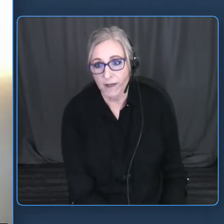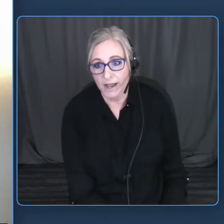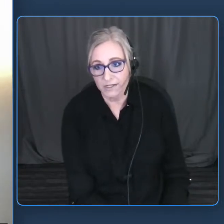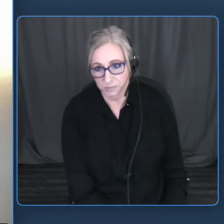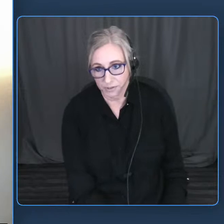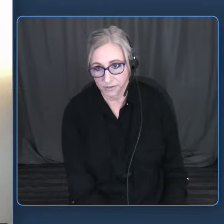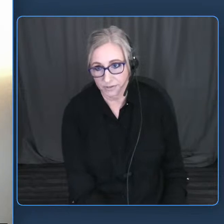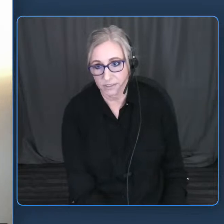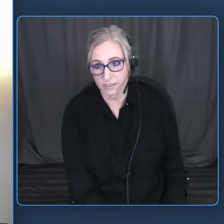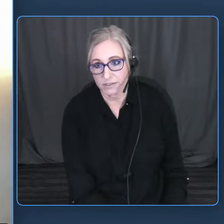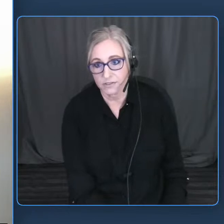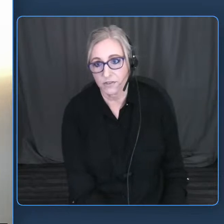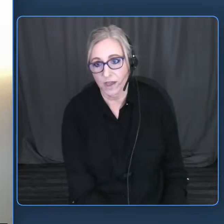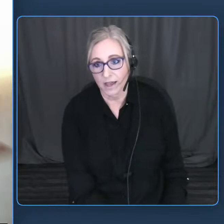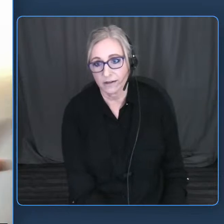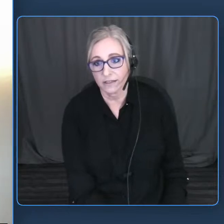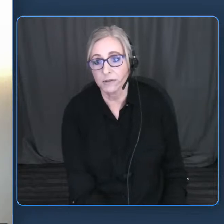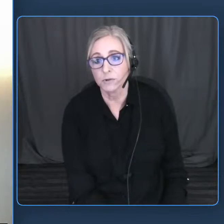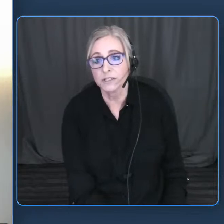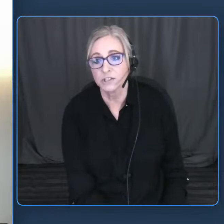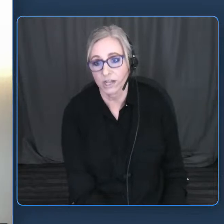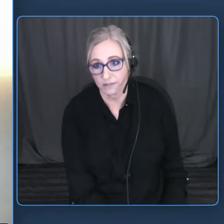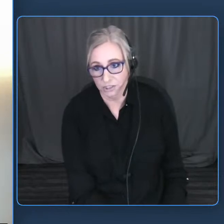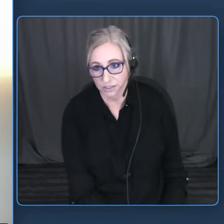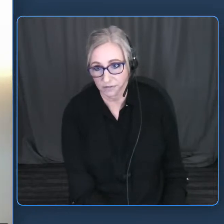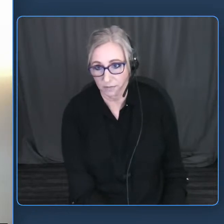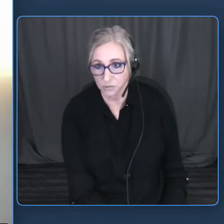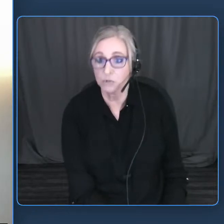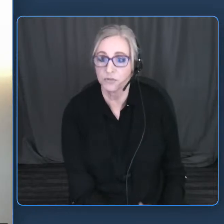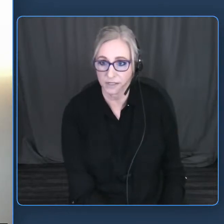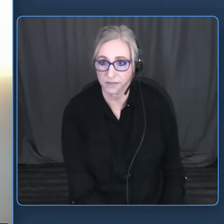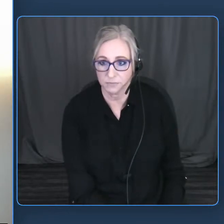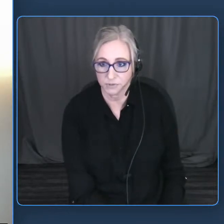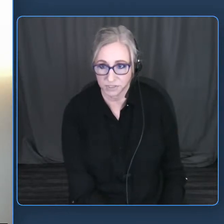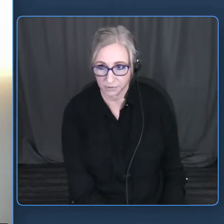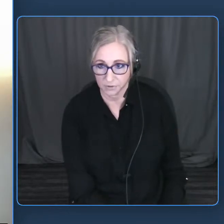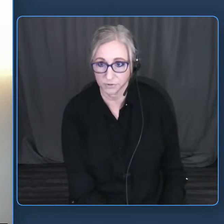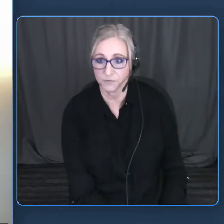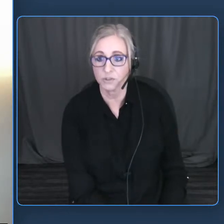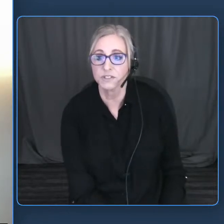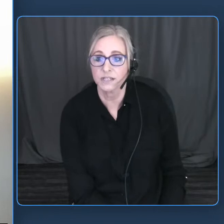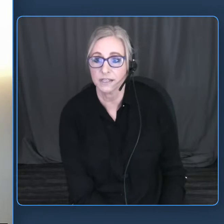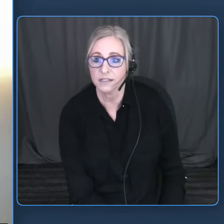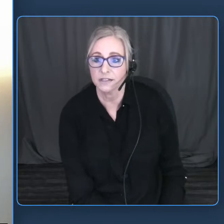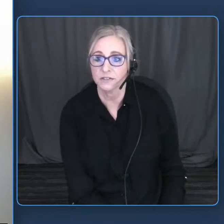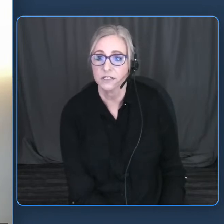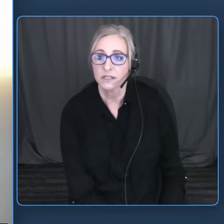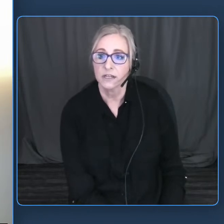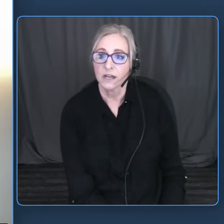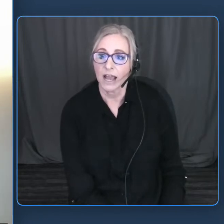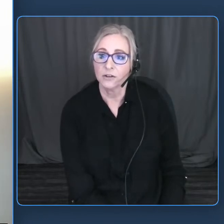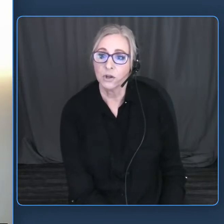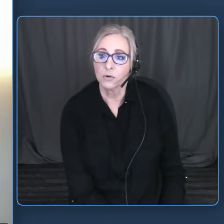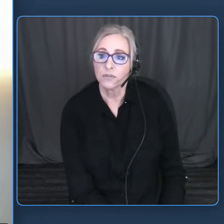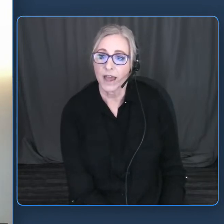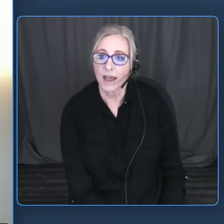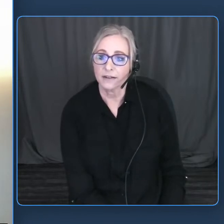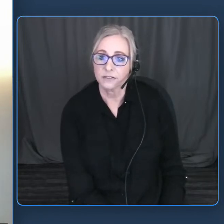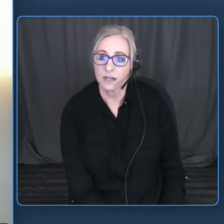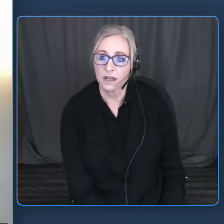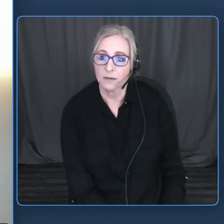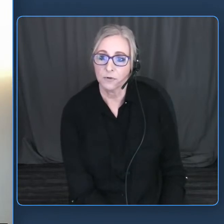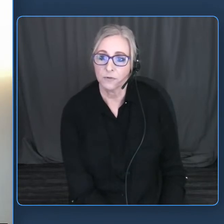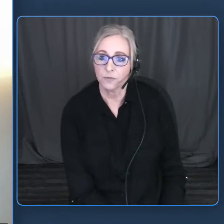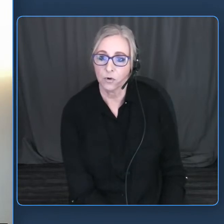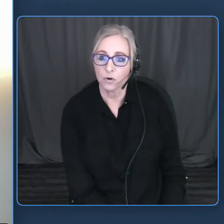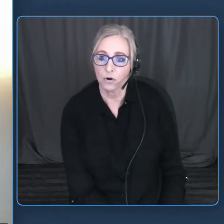found in my experience is that it can be really challenging. Two things in particular. The first thing is I know